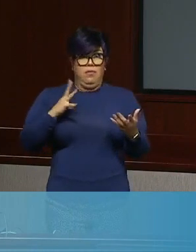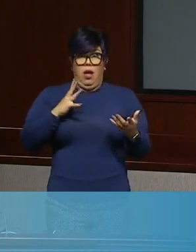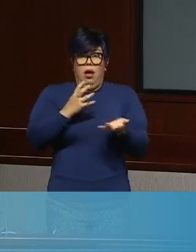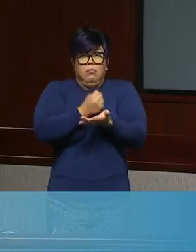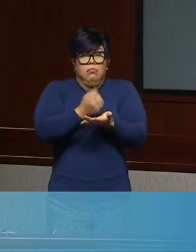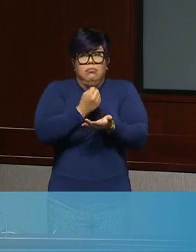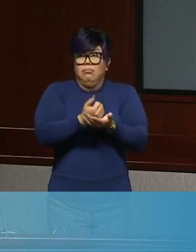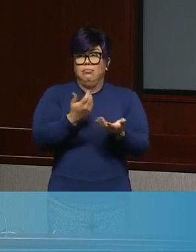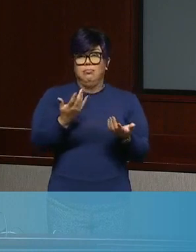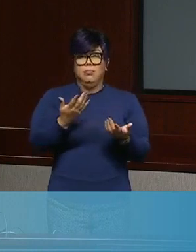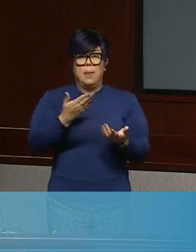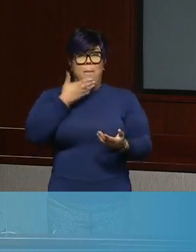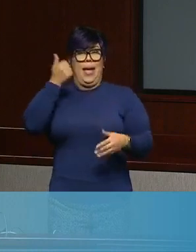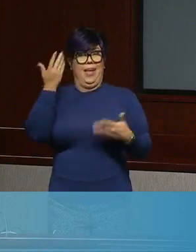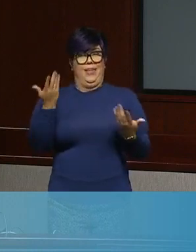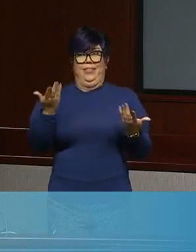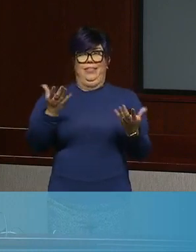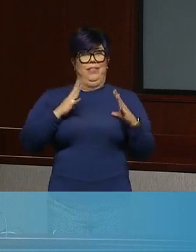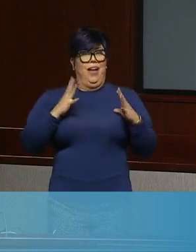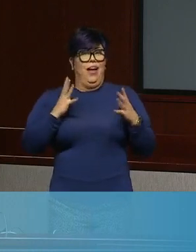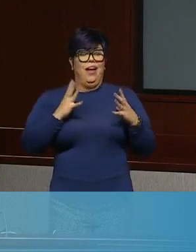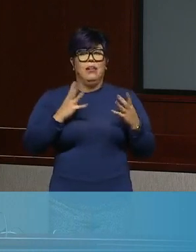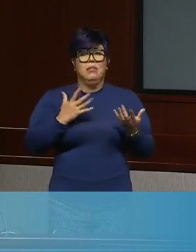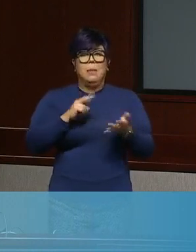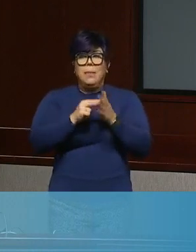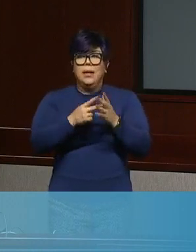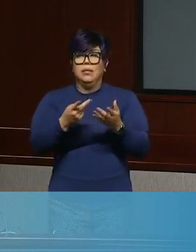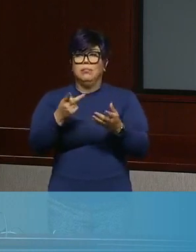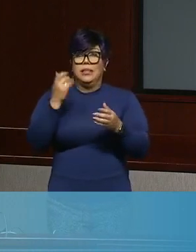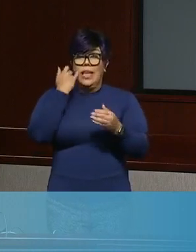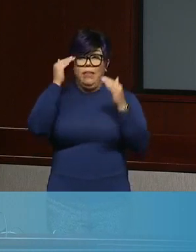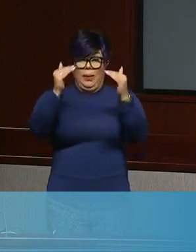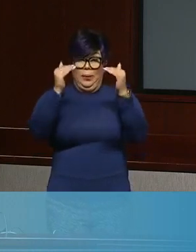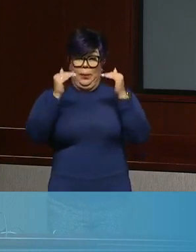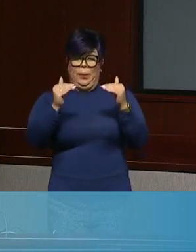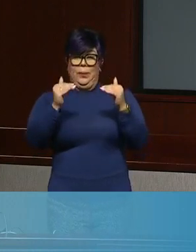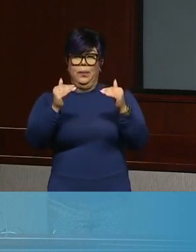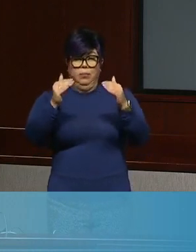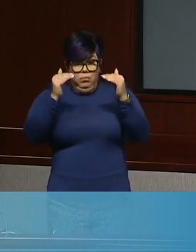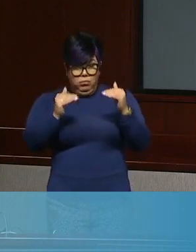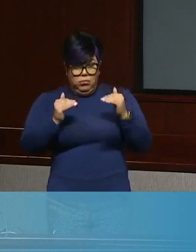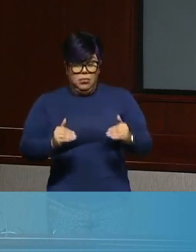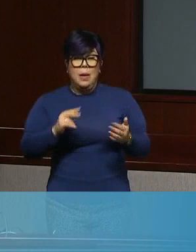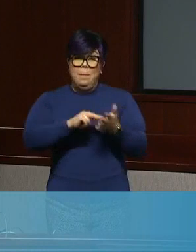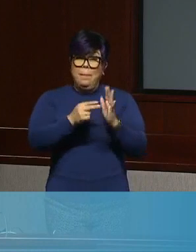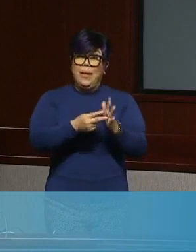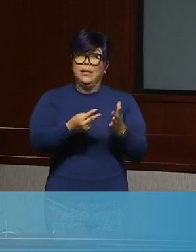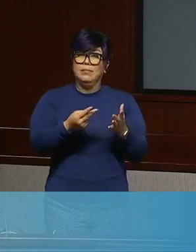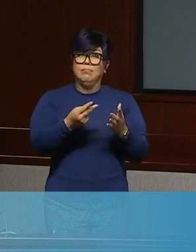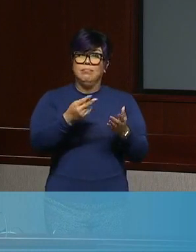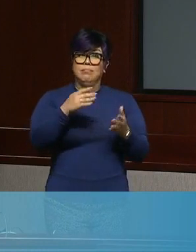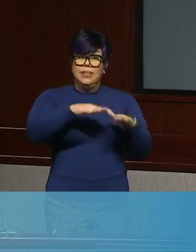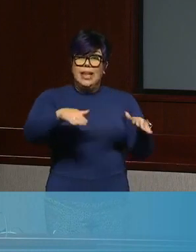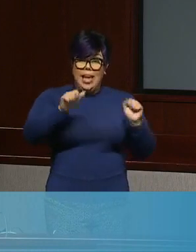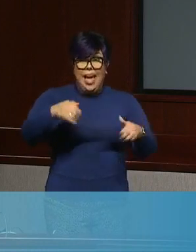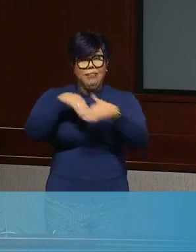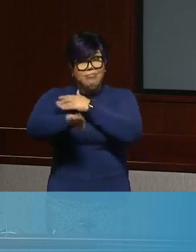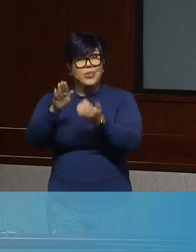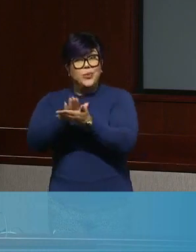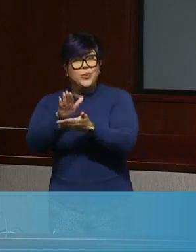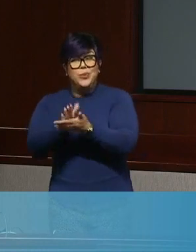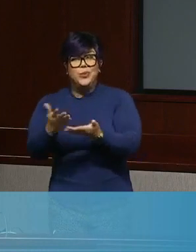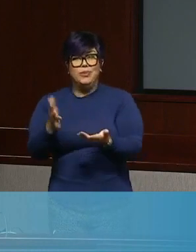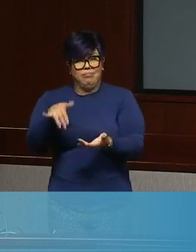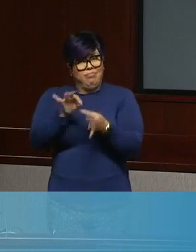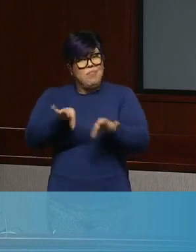matters for schools in getting kids back into the classroom, which you're allowing in the red tier. That matters to parents here